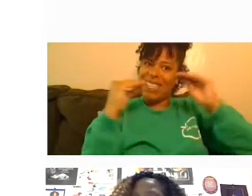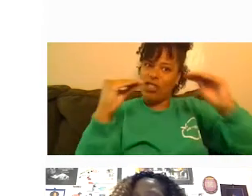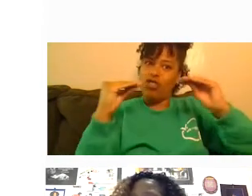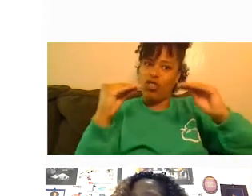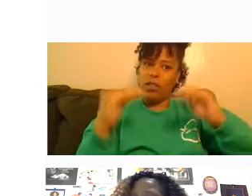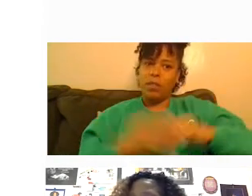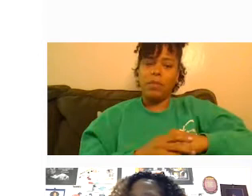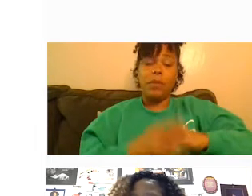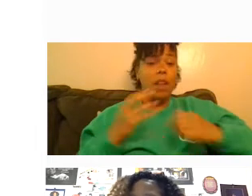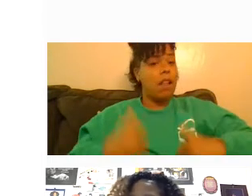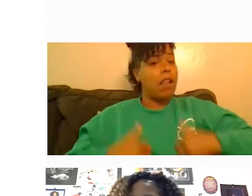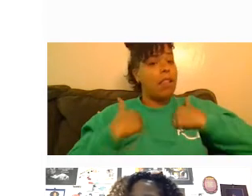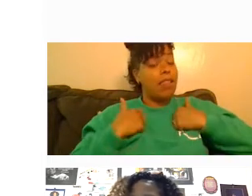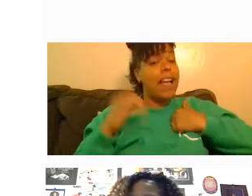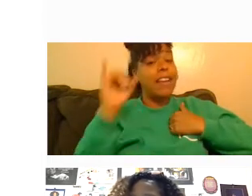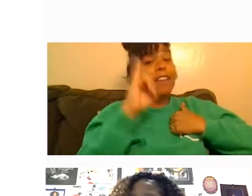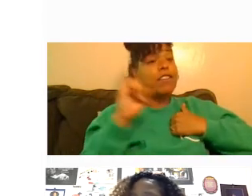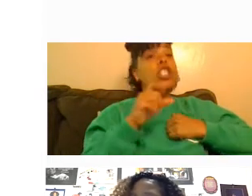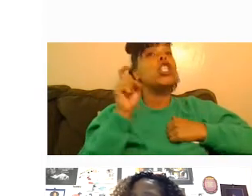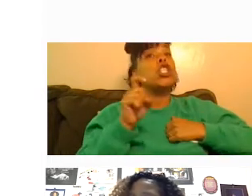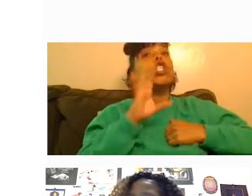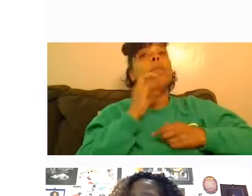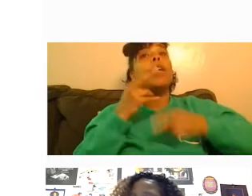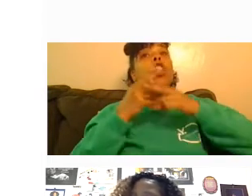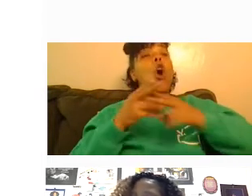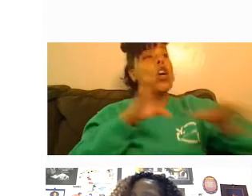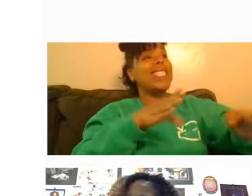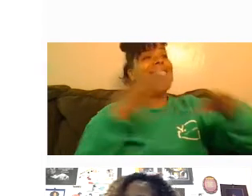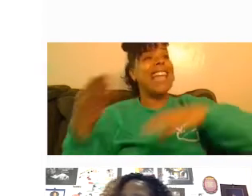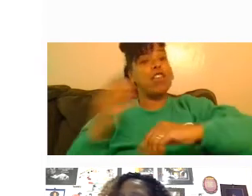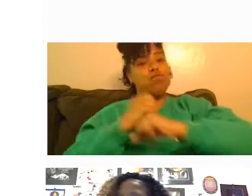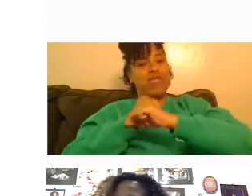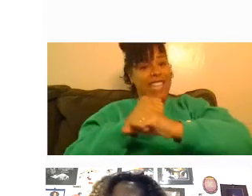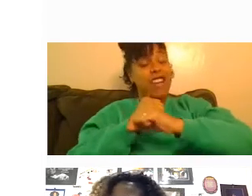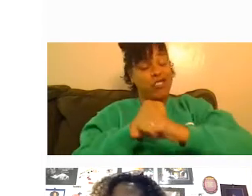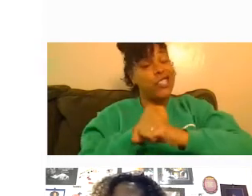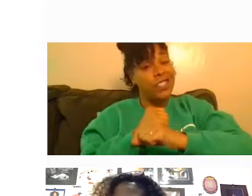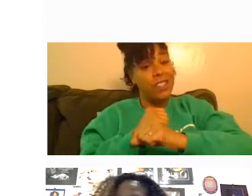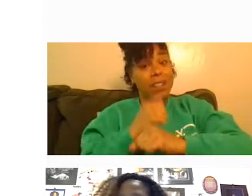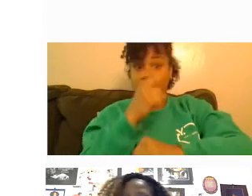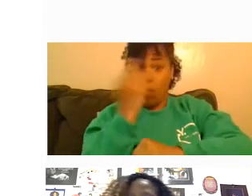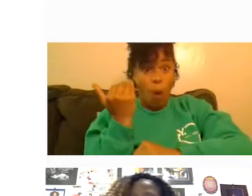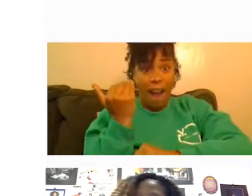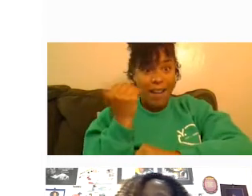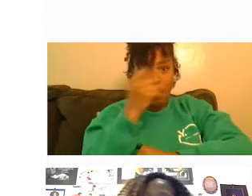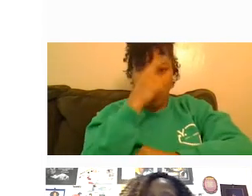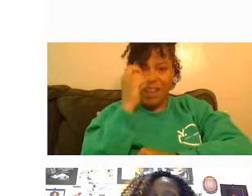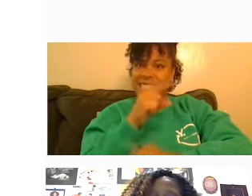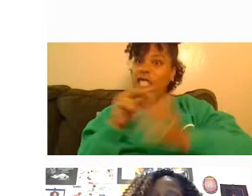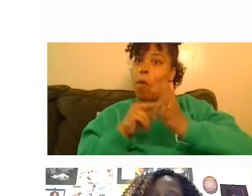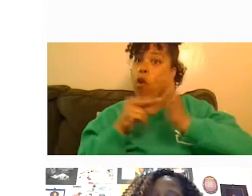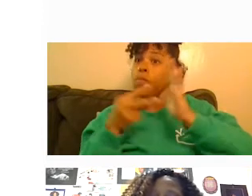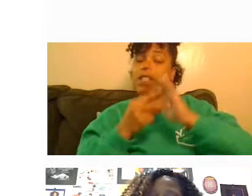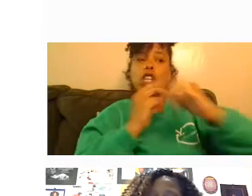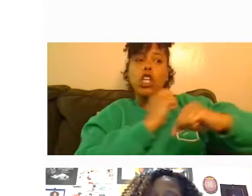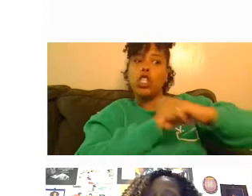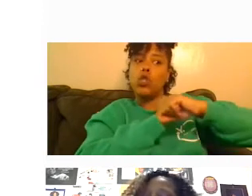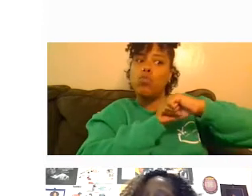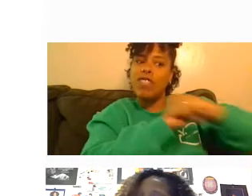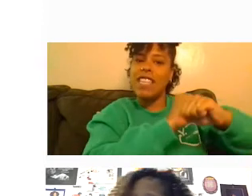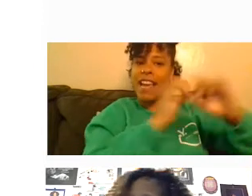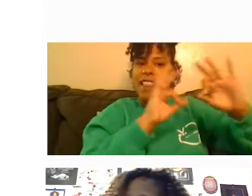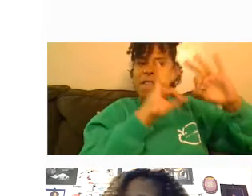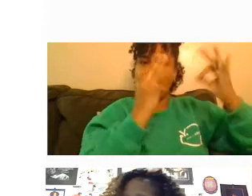insurance should really be called death protection because its purpose is to protect the family against the premature death of